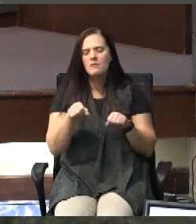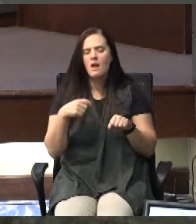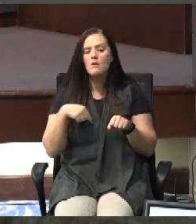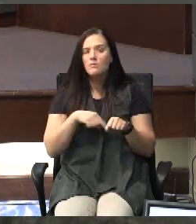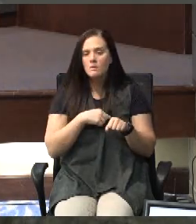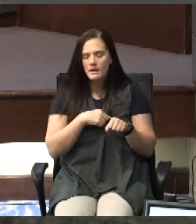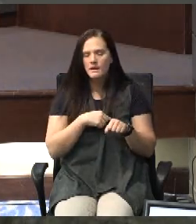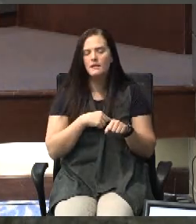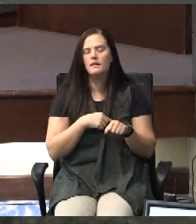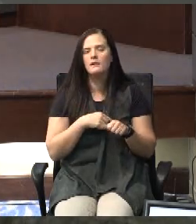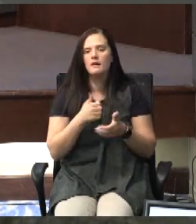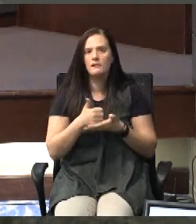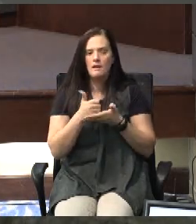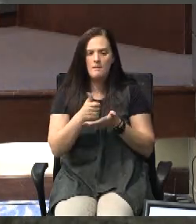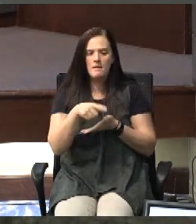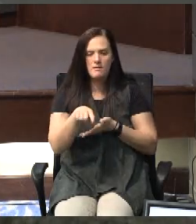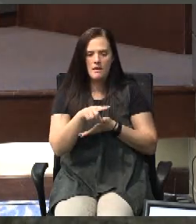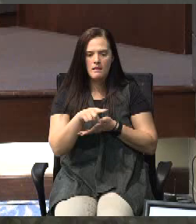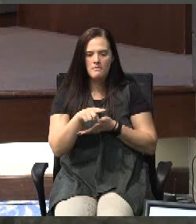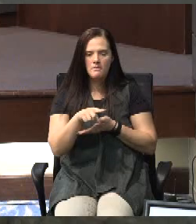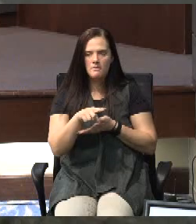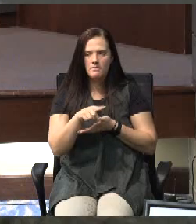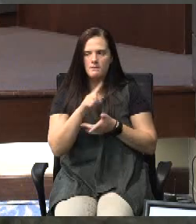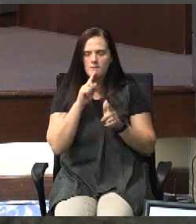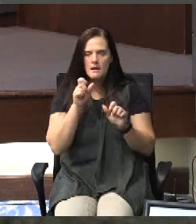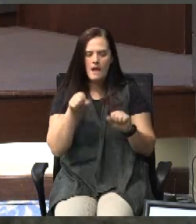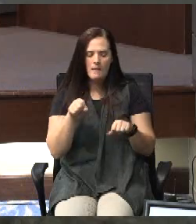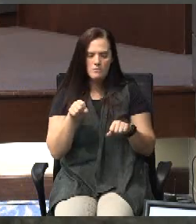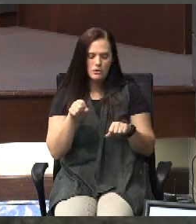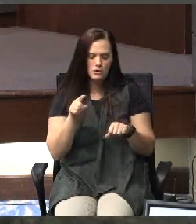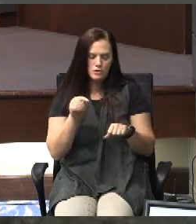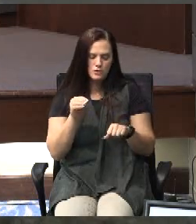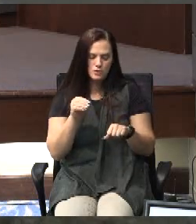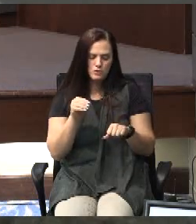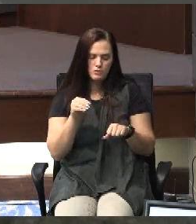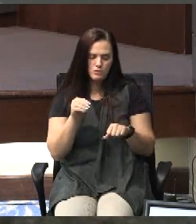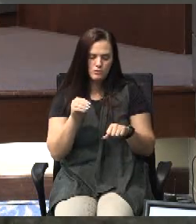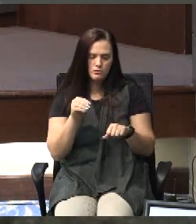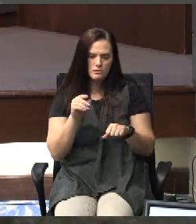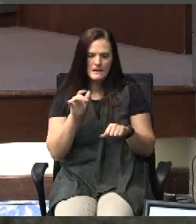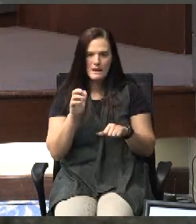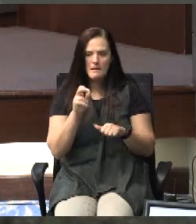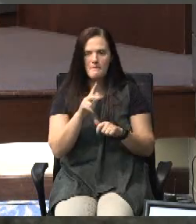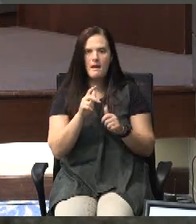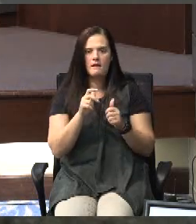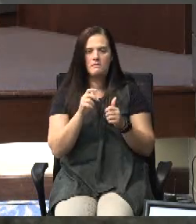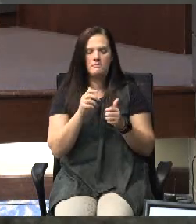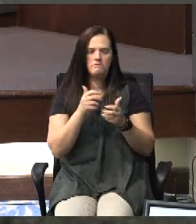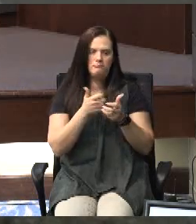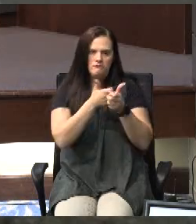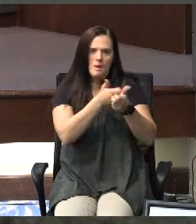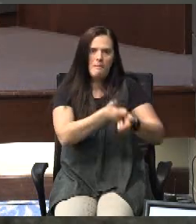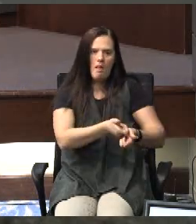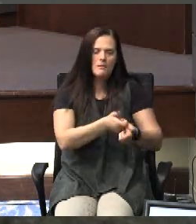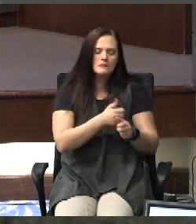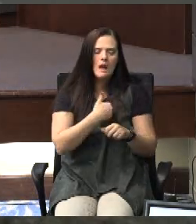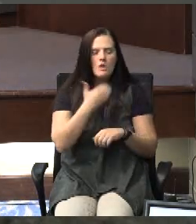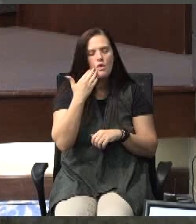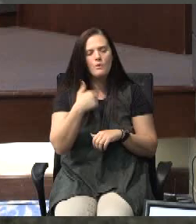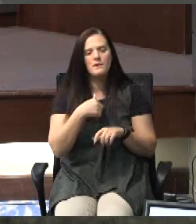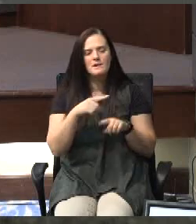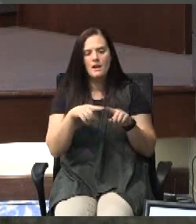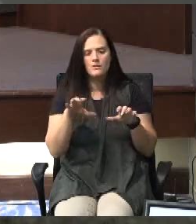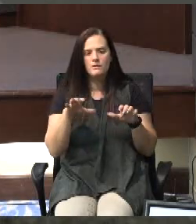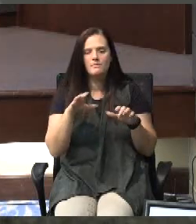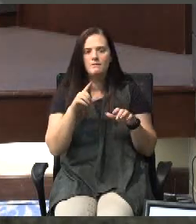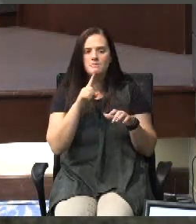we help them be able to get back into compliance? And I know we can't be everything